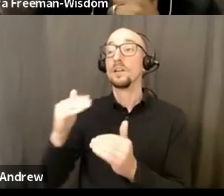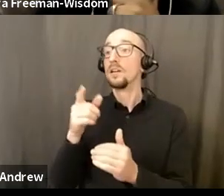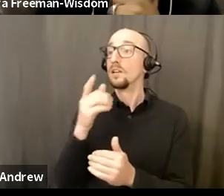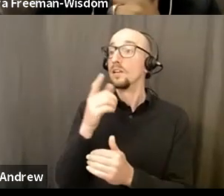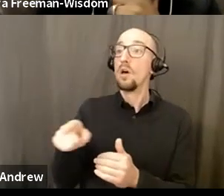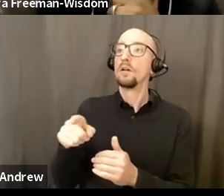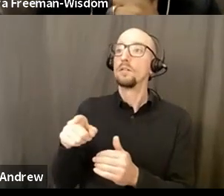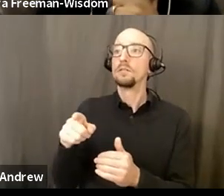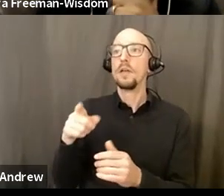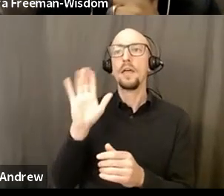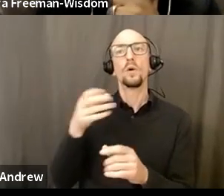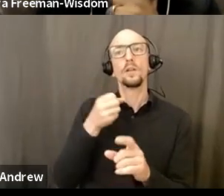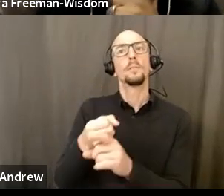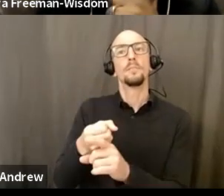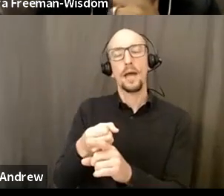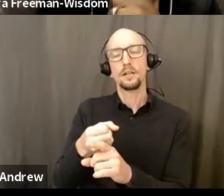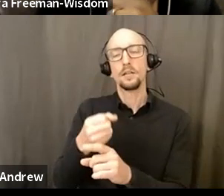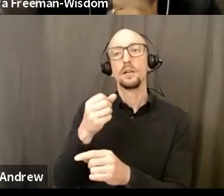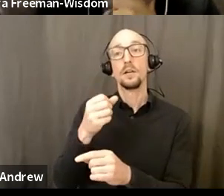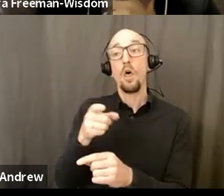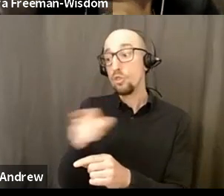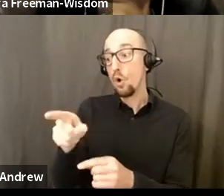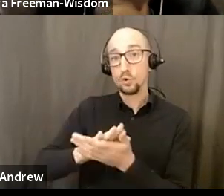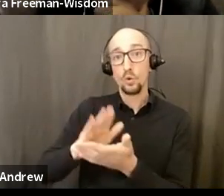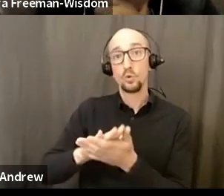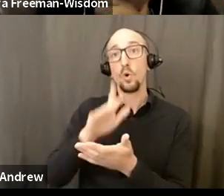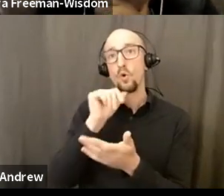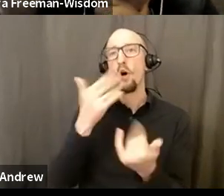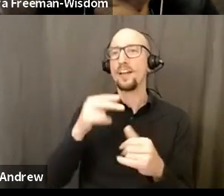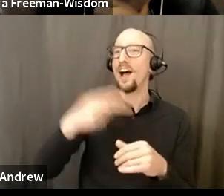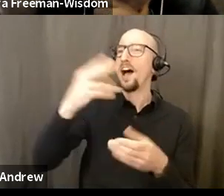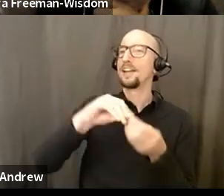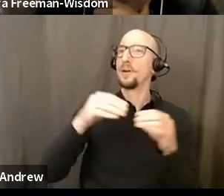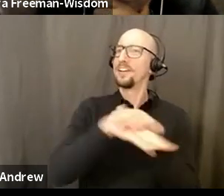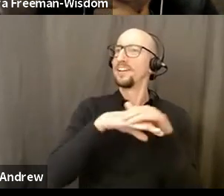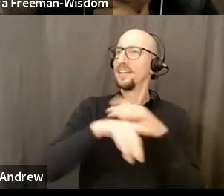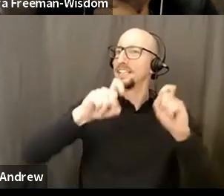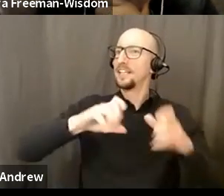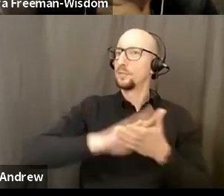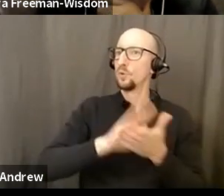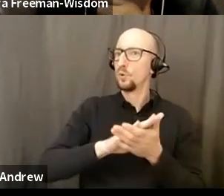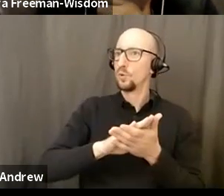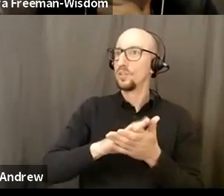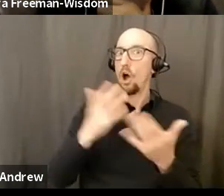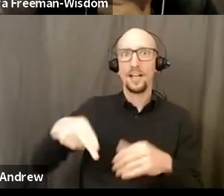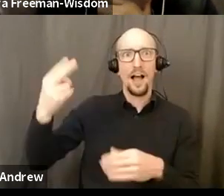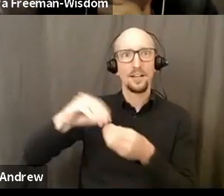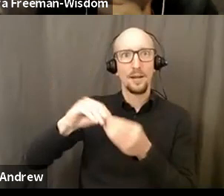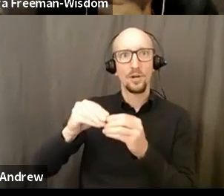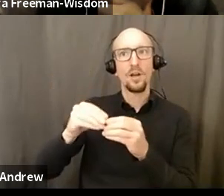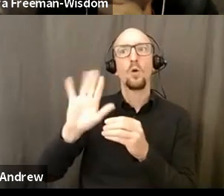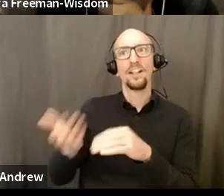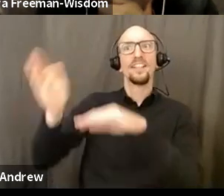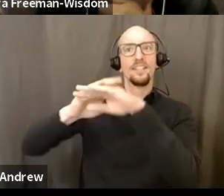rates, stronger. That's a generalization, but I think it's factual. So I